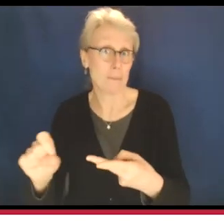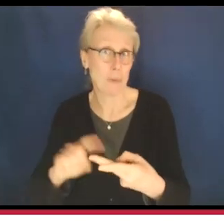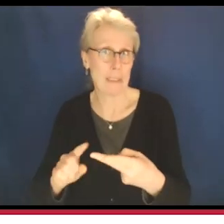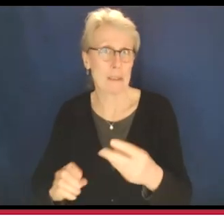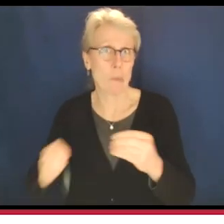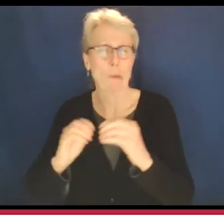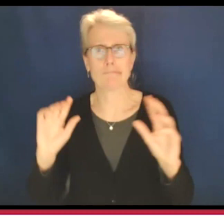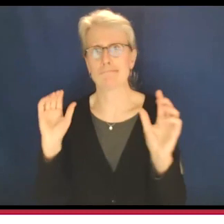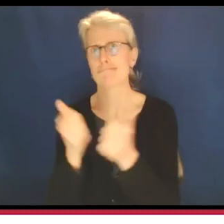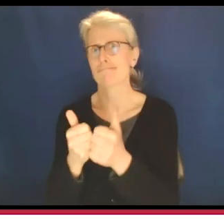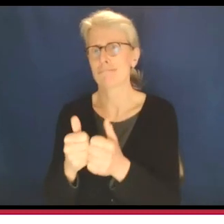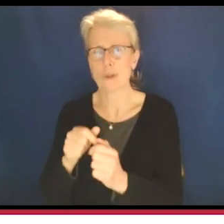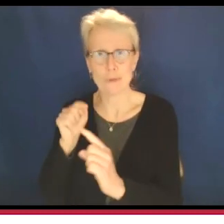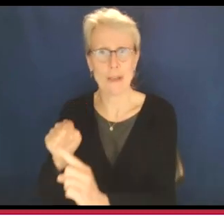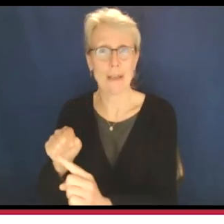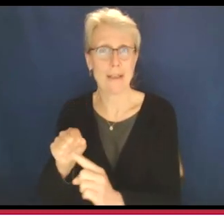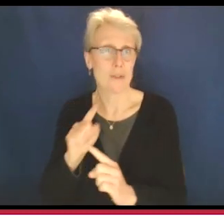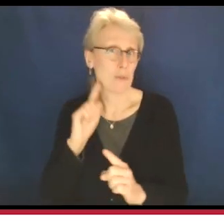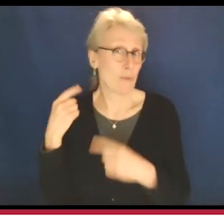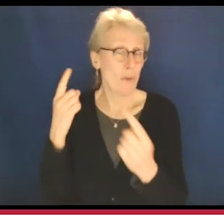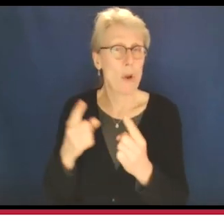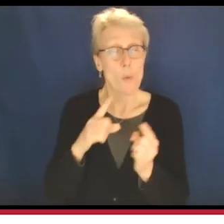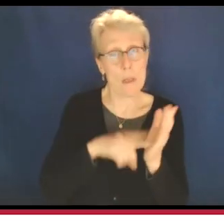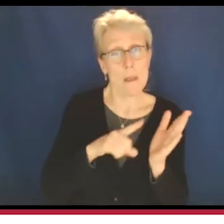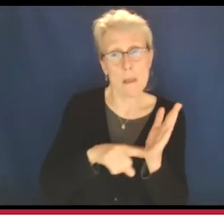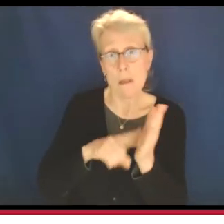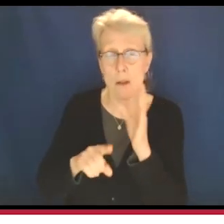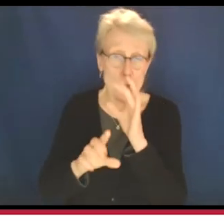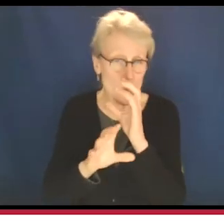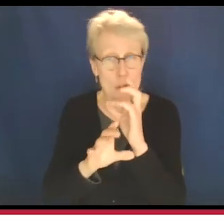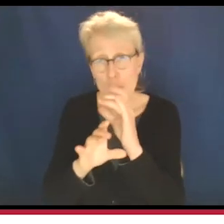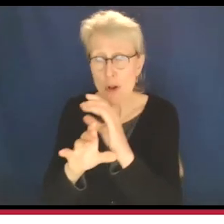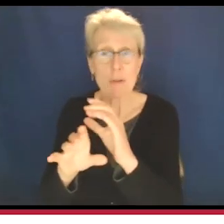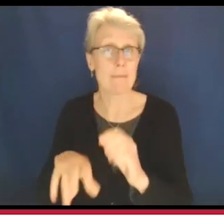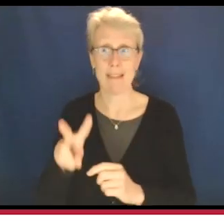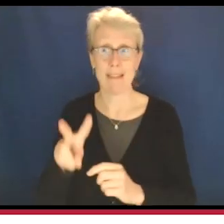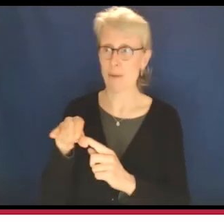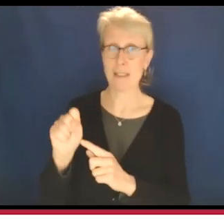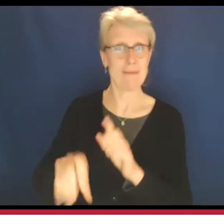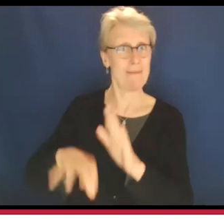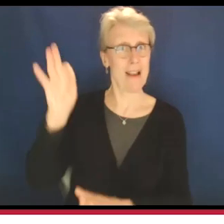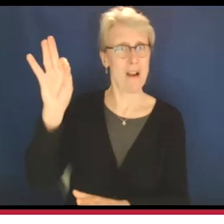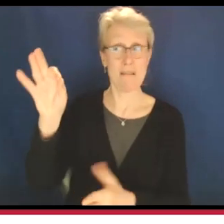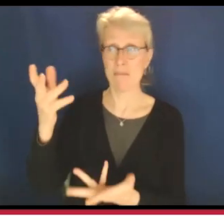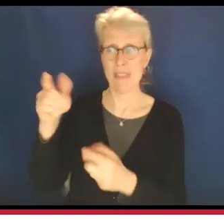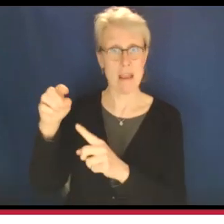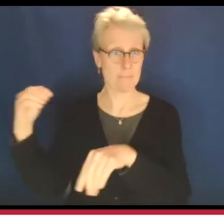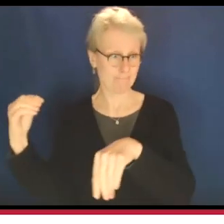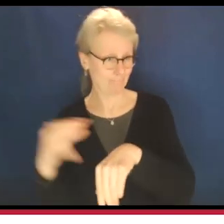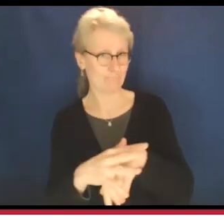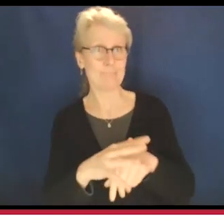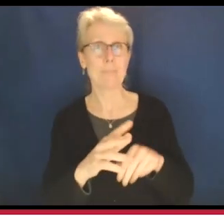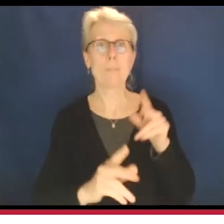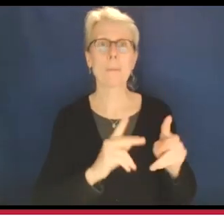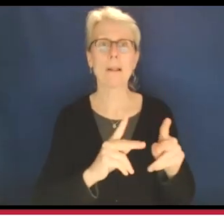We just haven't found very many viruses, despite looking, that are known to infect humans now that we